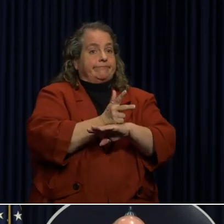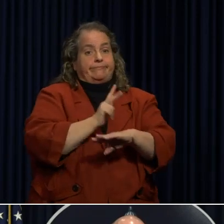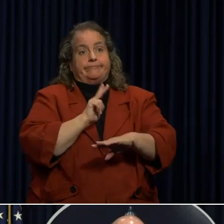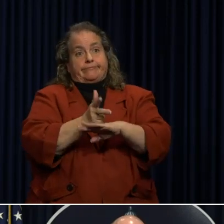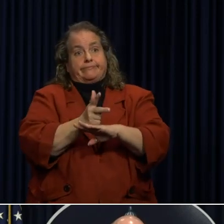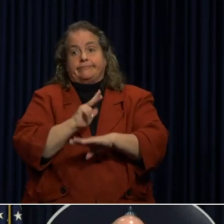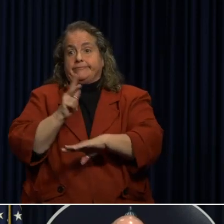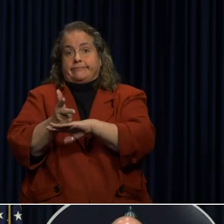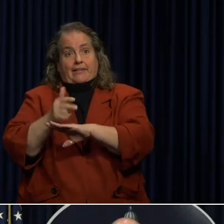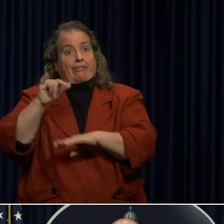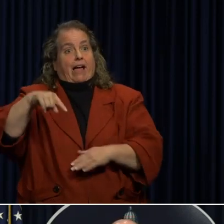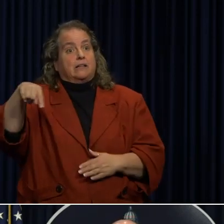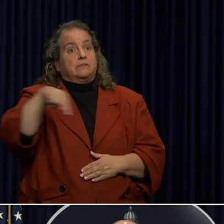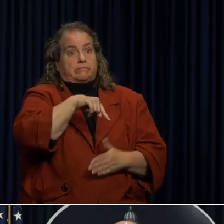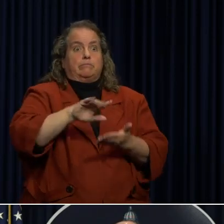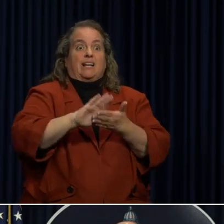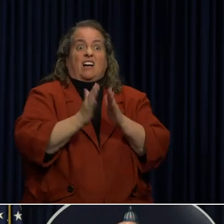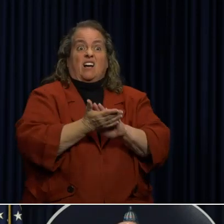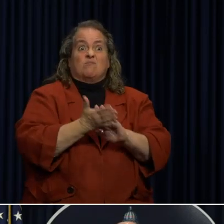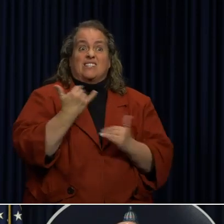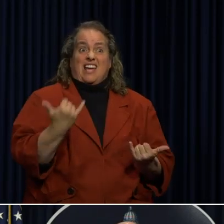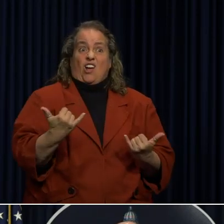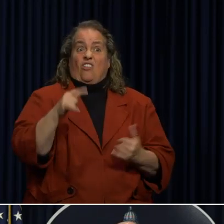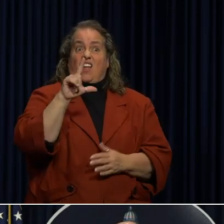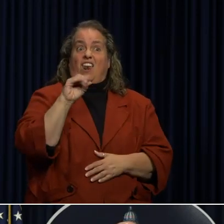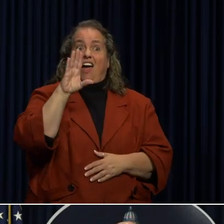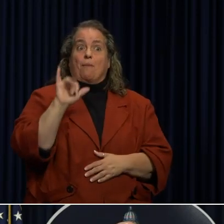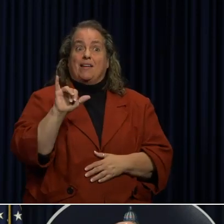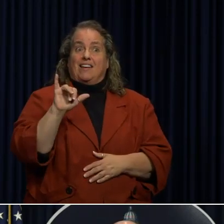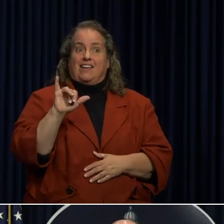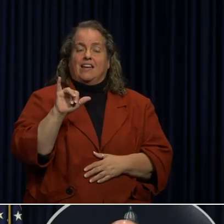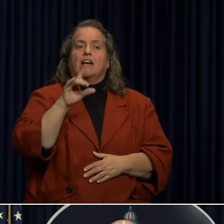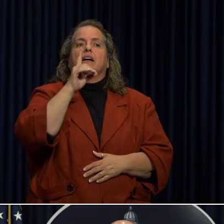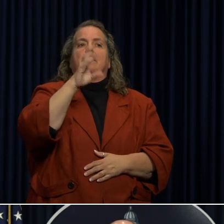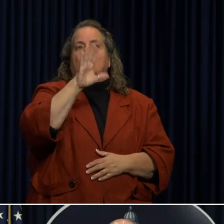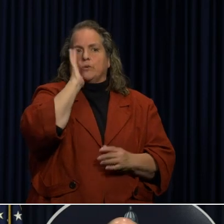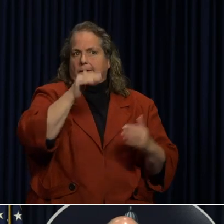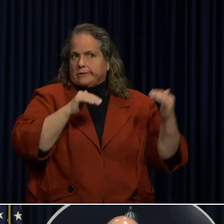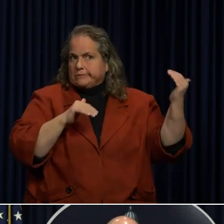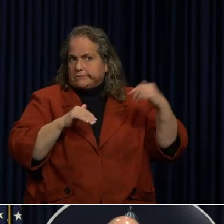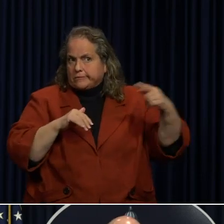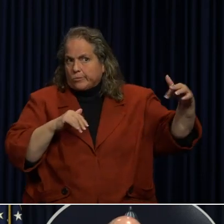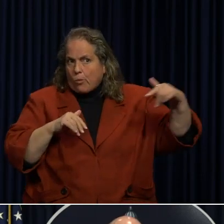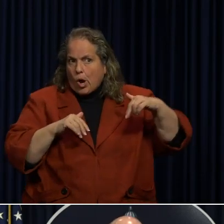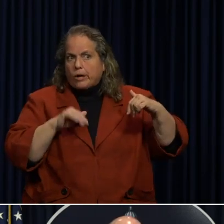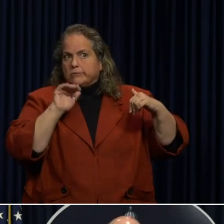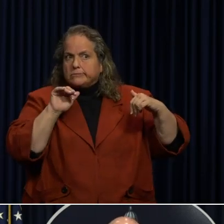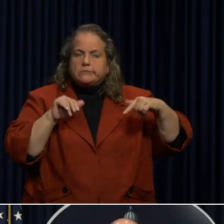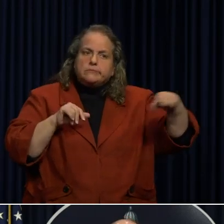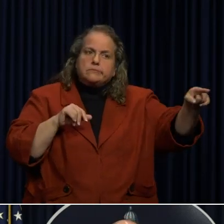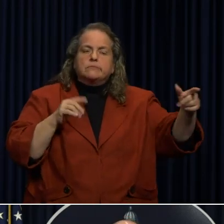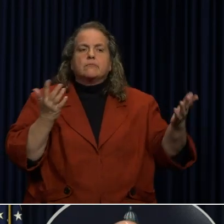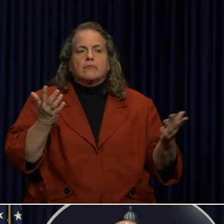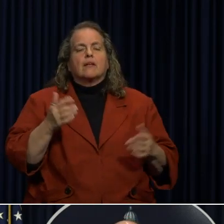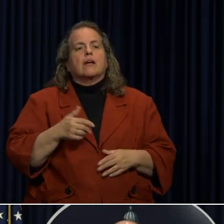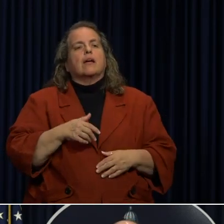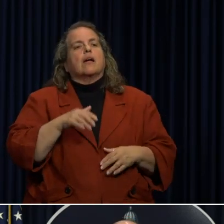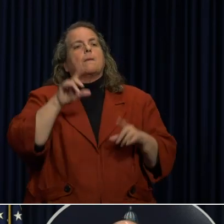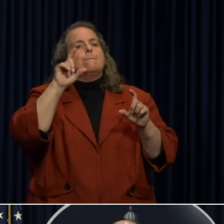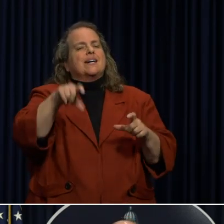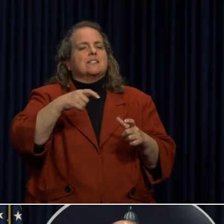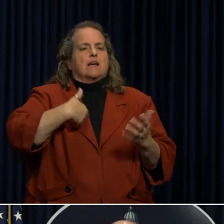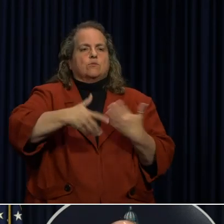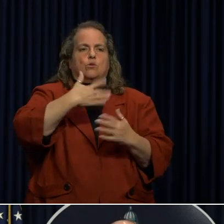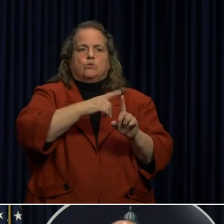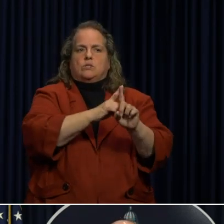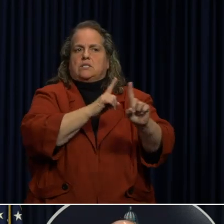lives for a while ahead, so please continue to do that. Maintain social distancing greater or equal than 6 feet in all